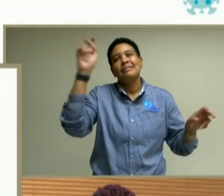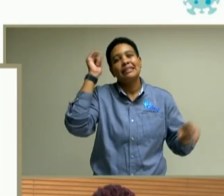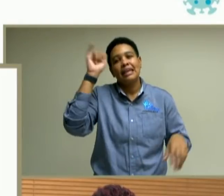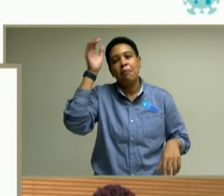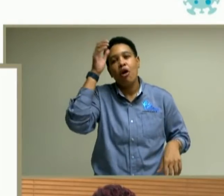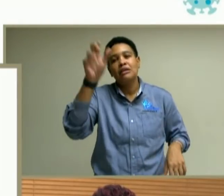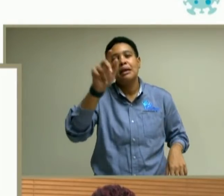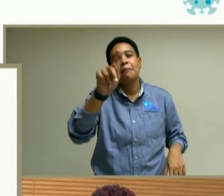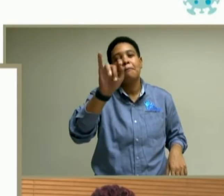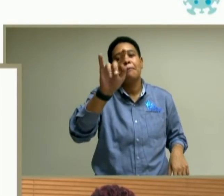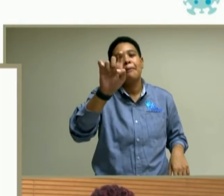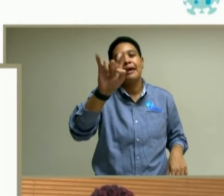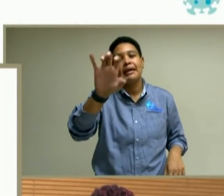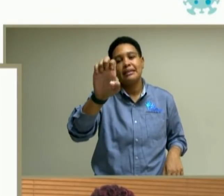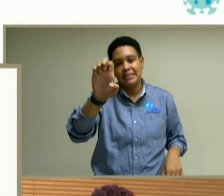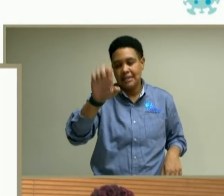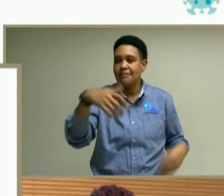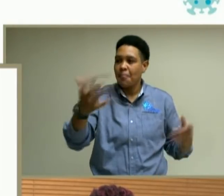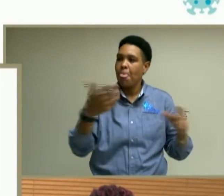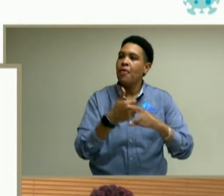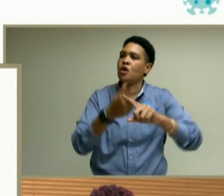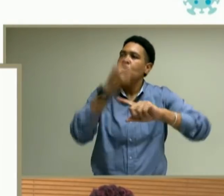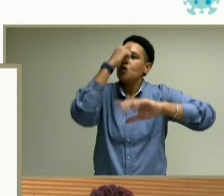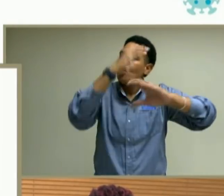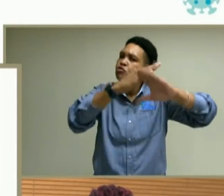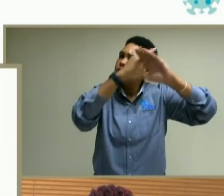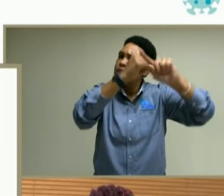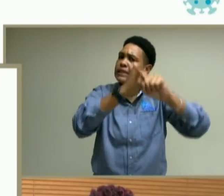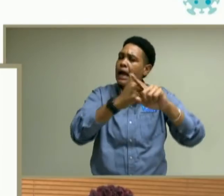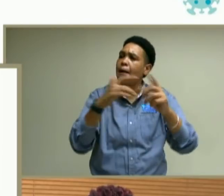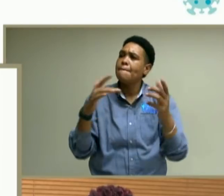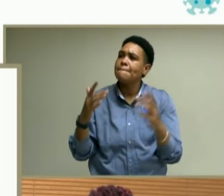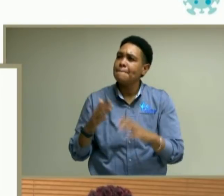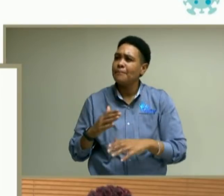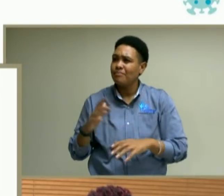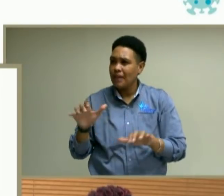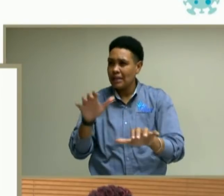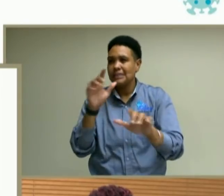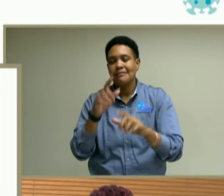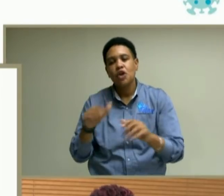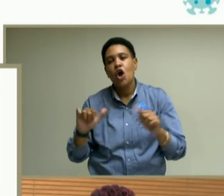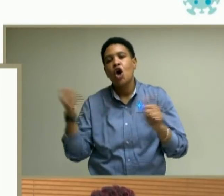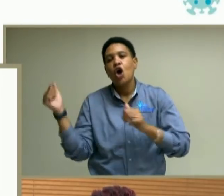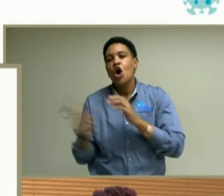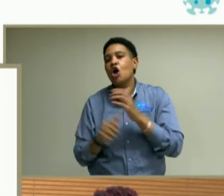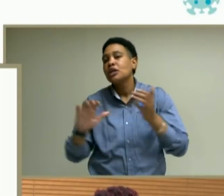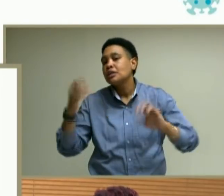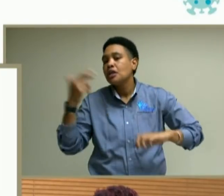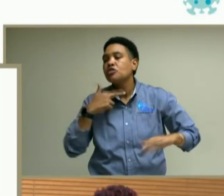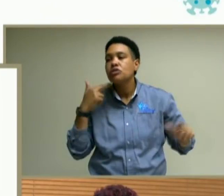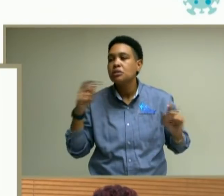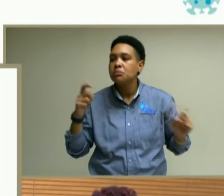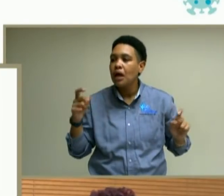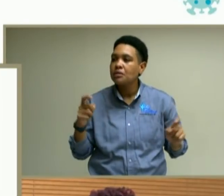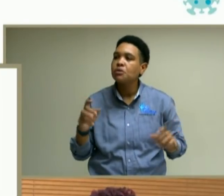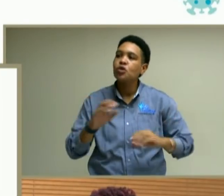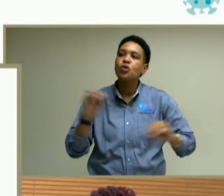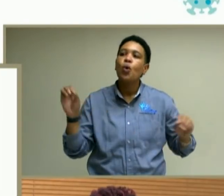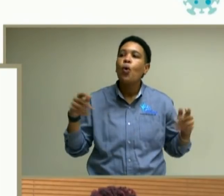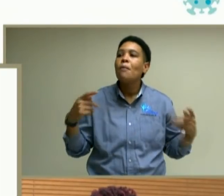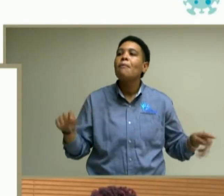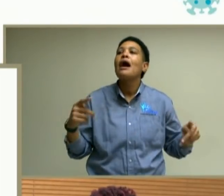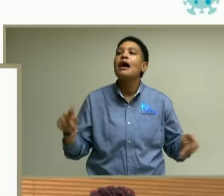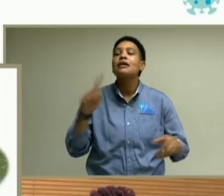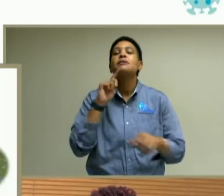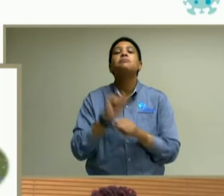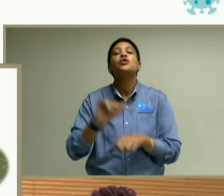We know there are restricted and banned activities under the Disaster Risk Management Act, so no parties, and make sure we're staying